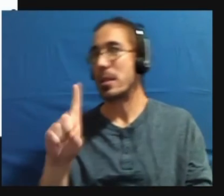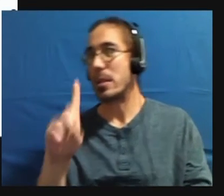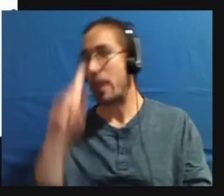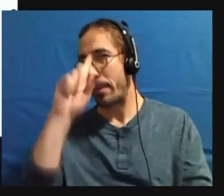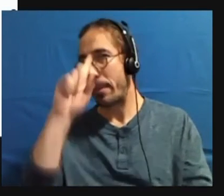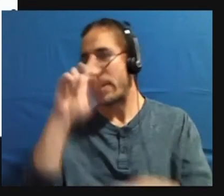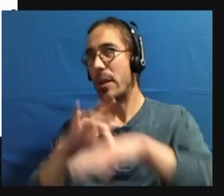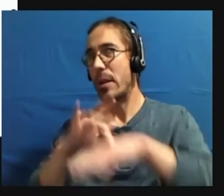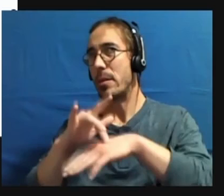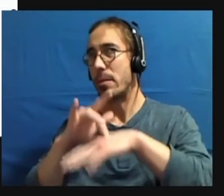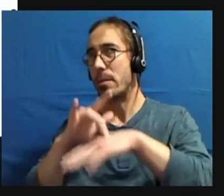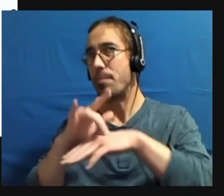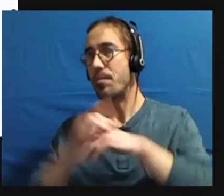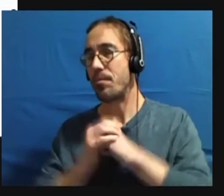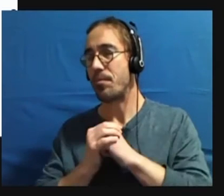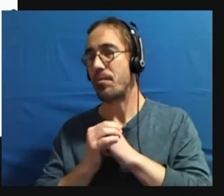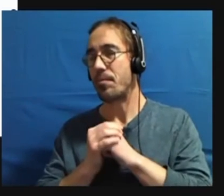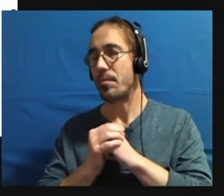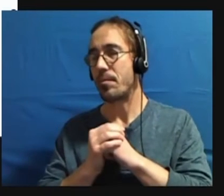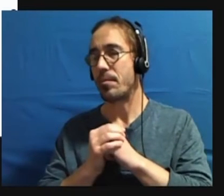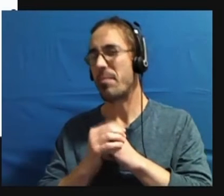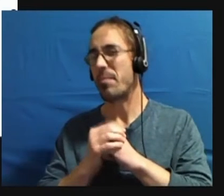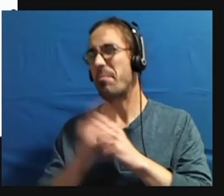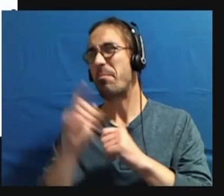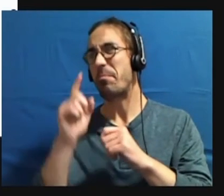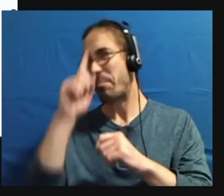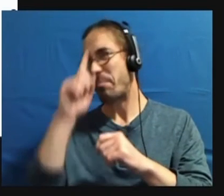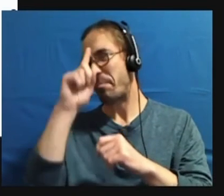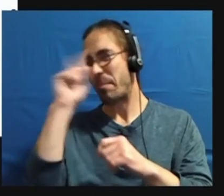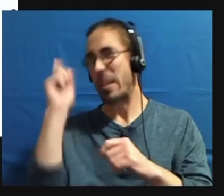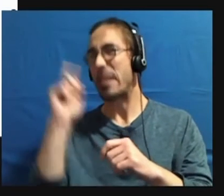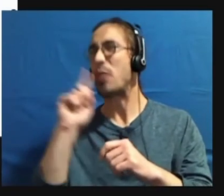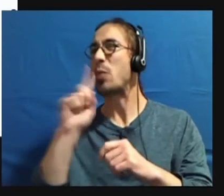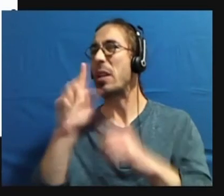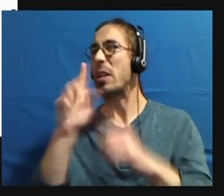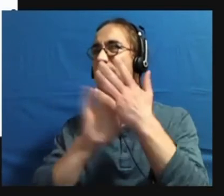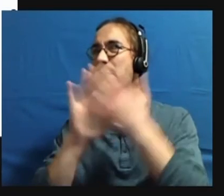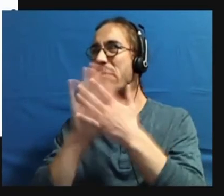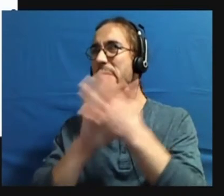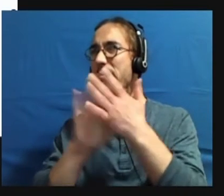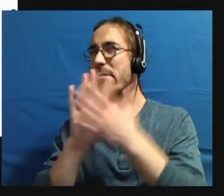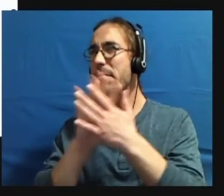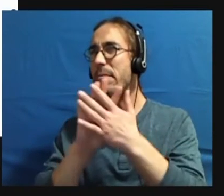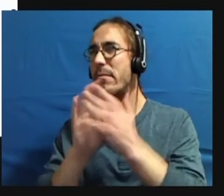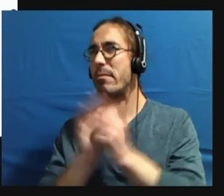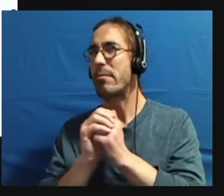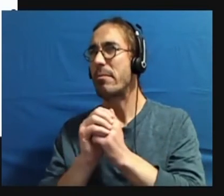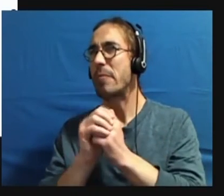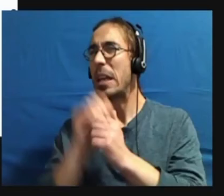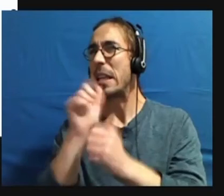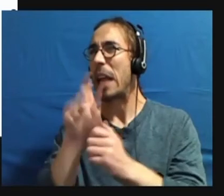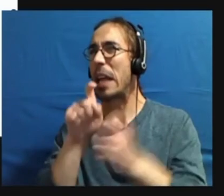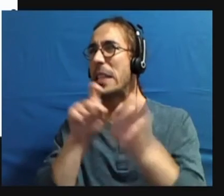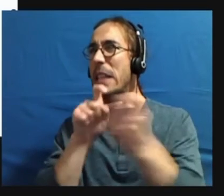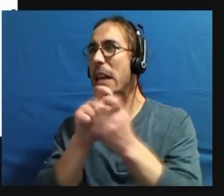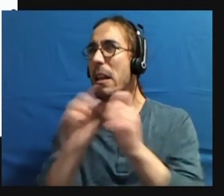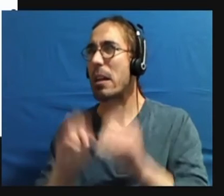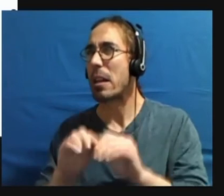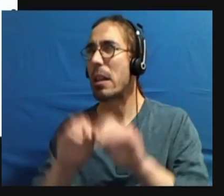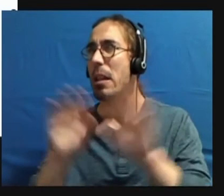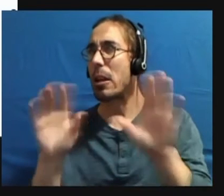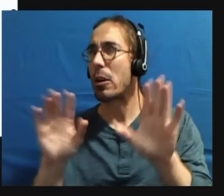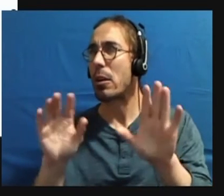that is subjective, and I'm not sure what your son is doing that makes